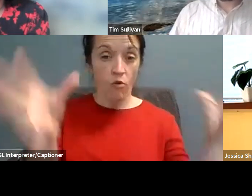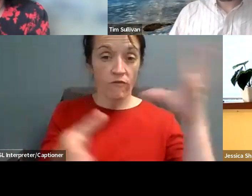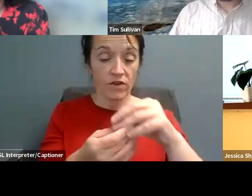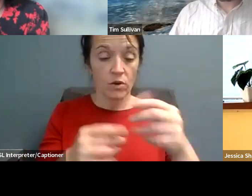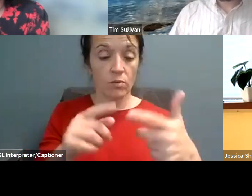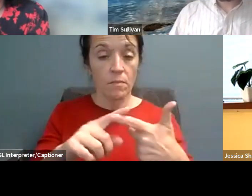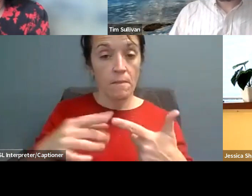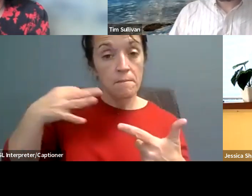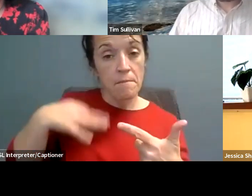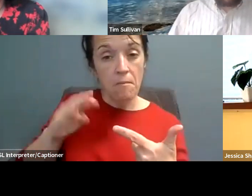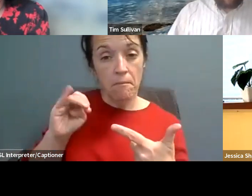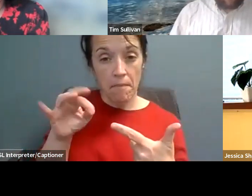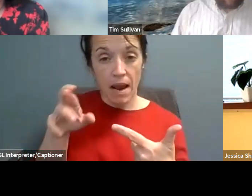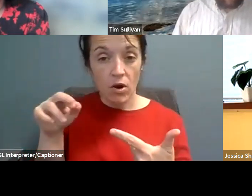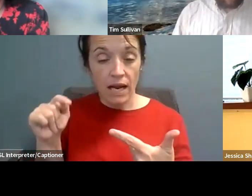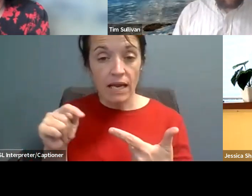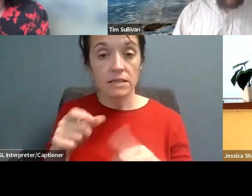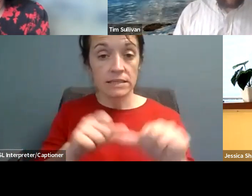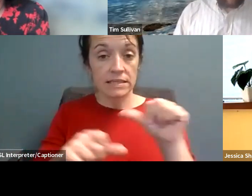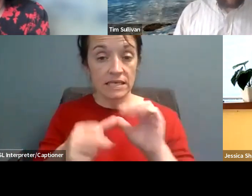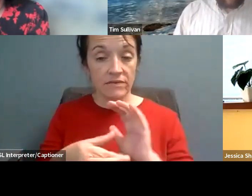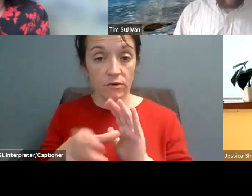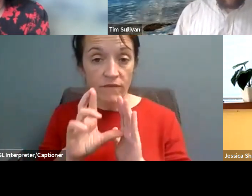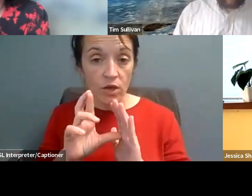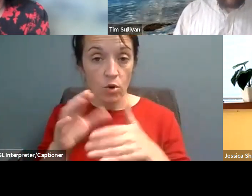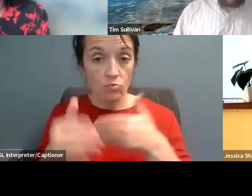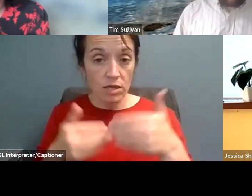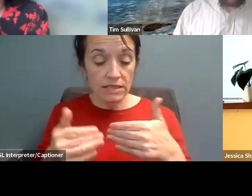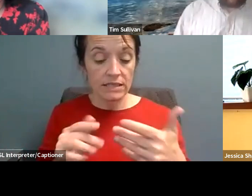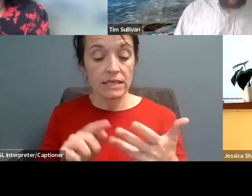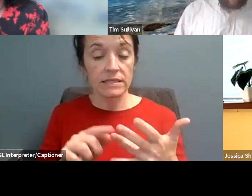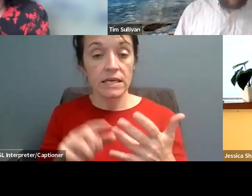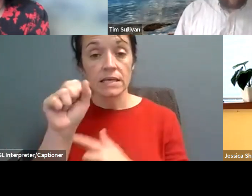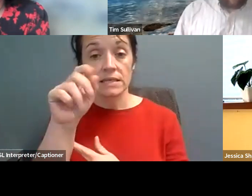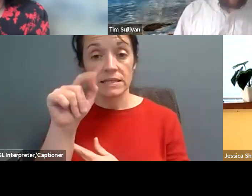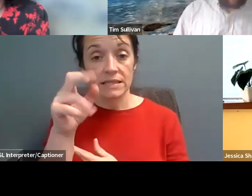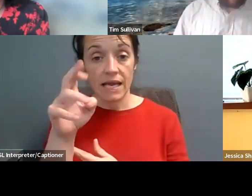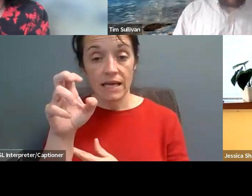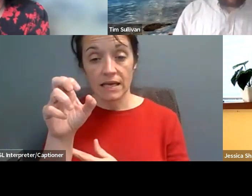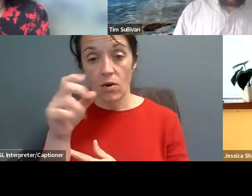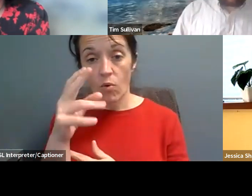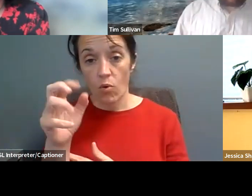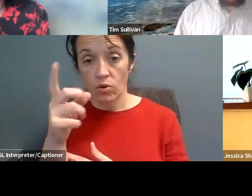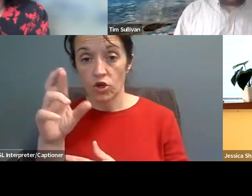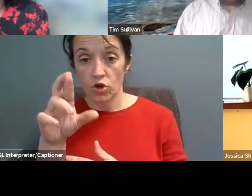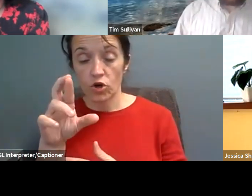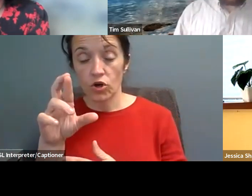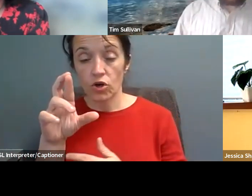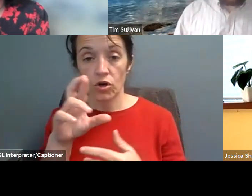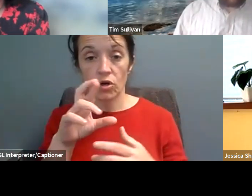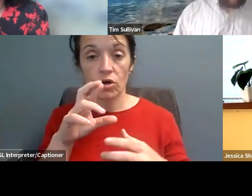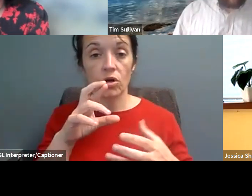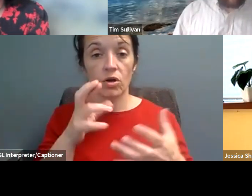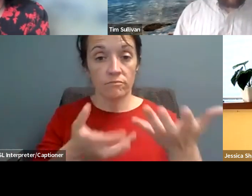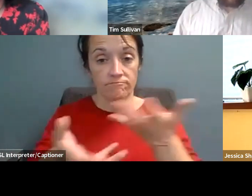scientific review processes, the stakeholder input, critical issues, and then we could end by giving some general